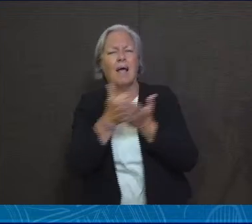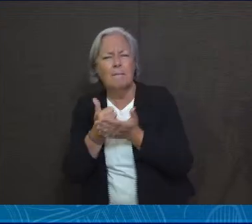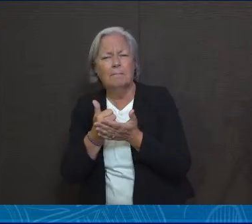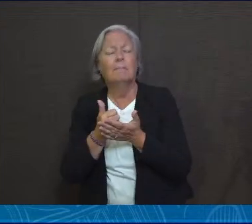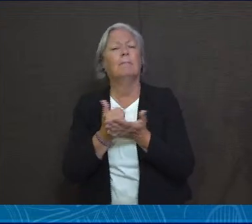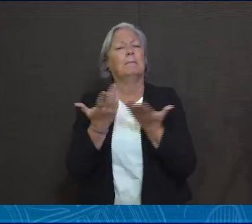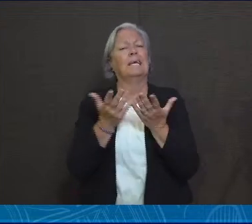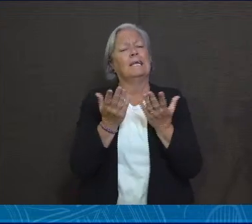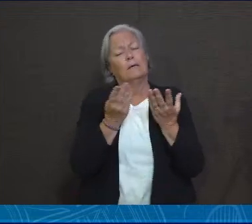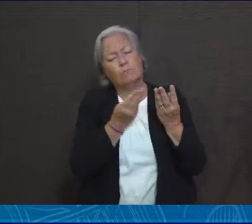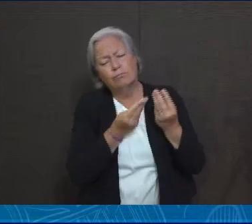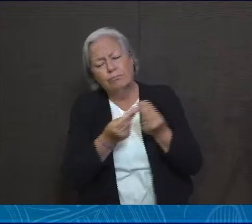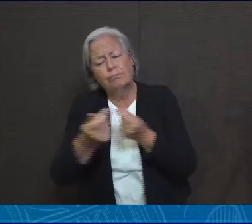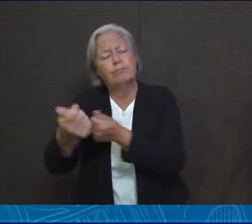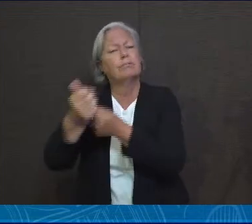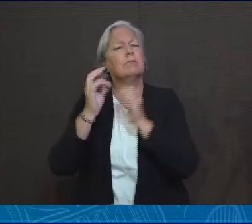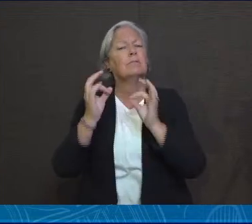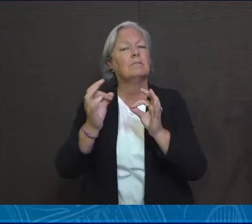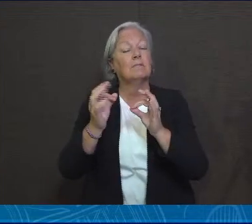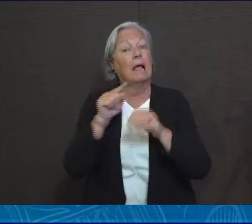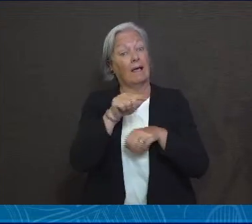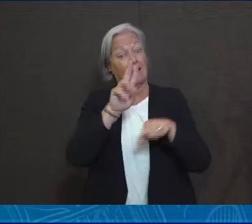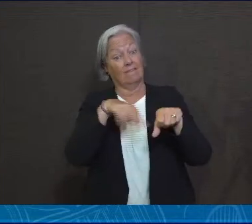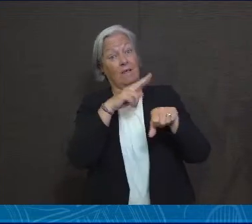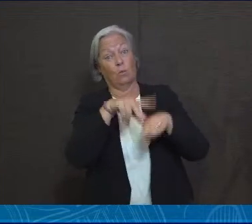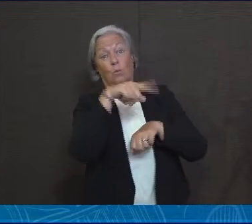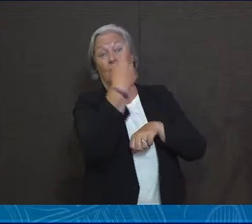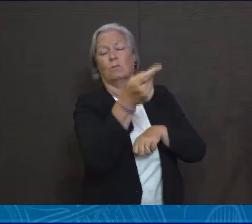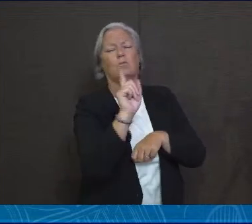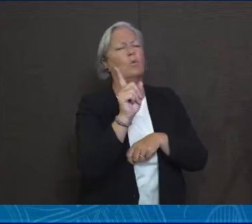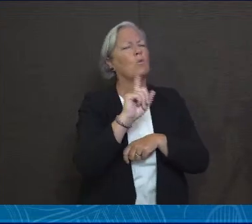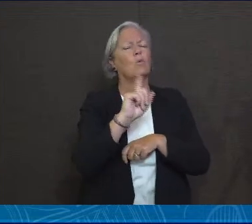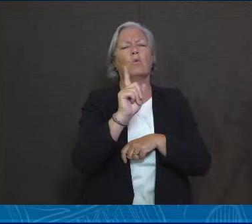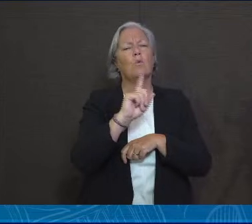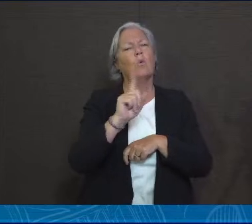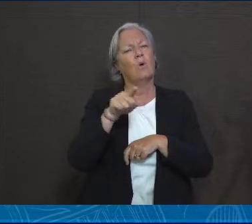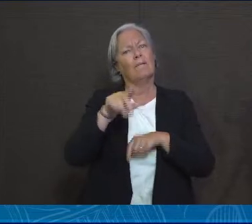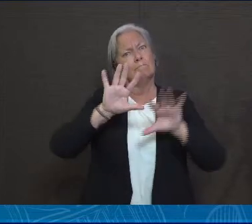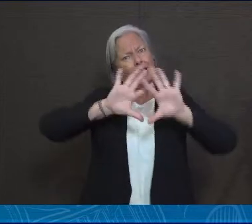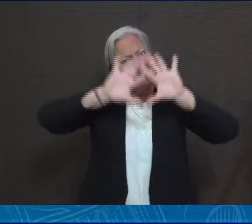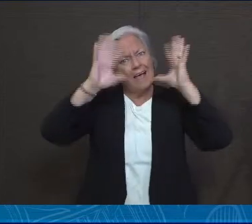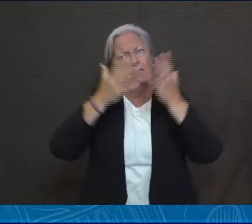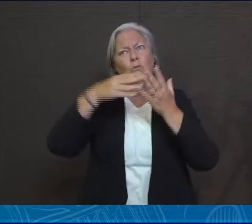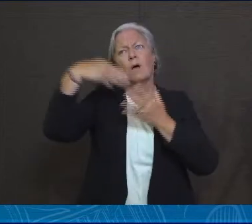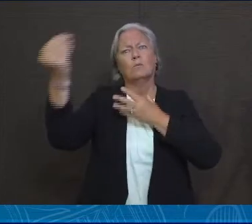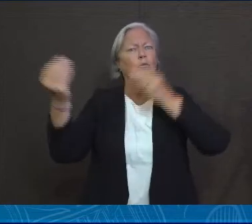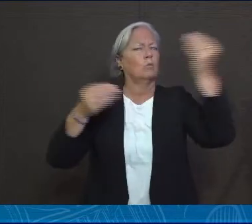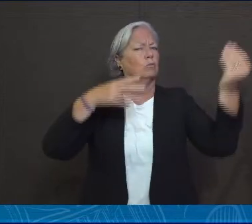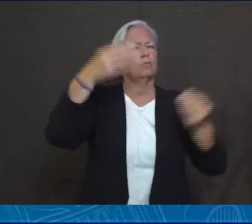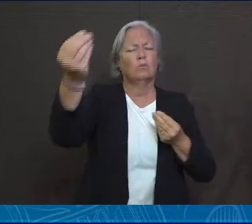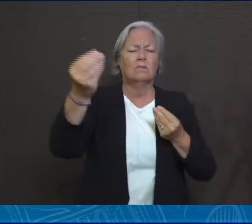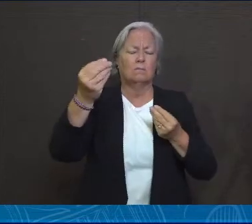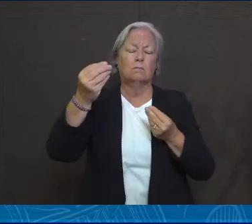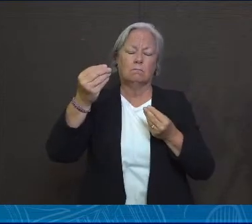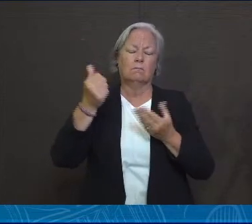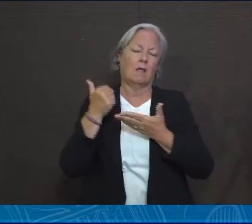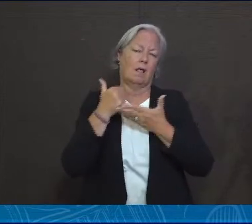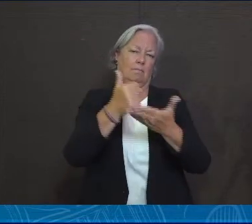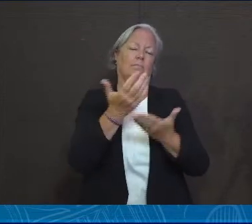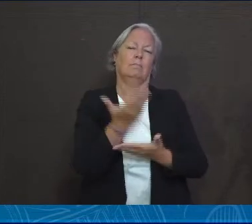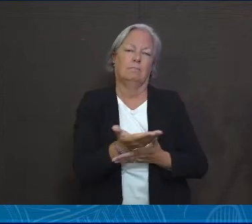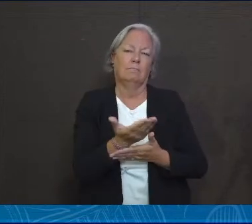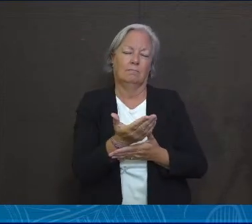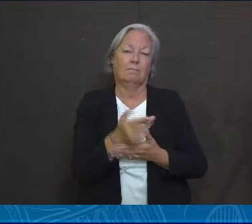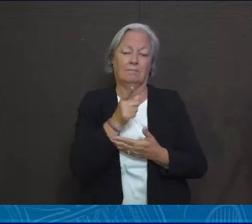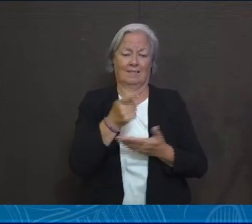effective, not just at a national level, but across international borders. Standardizing disaster risk